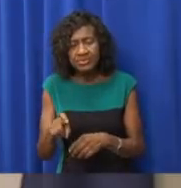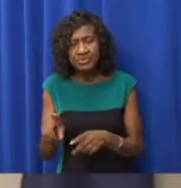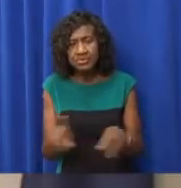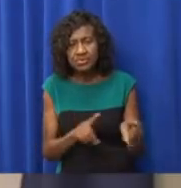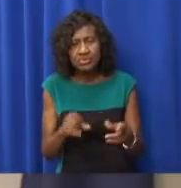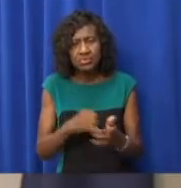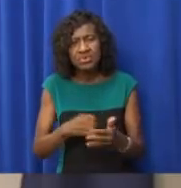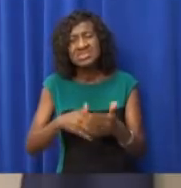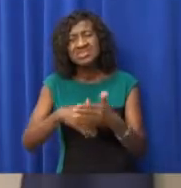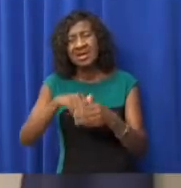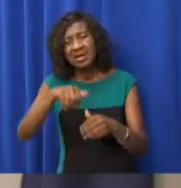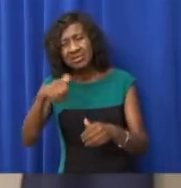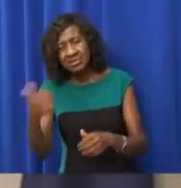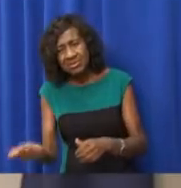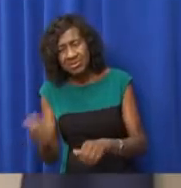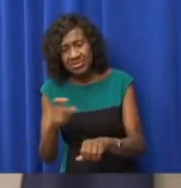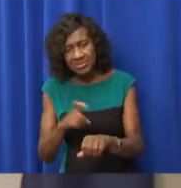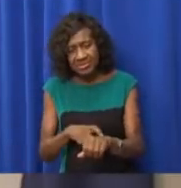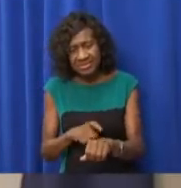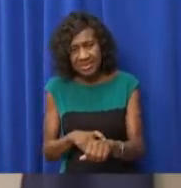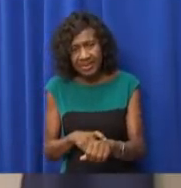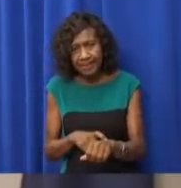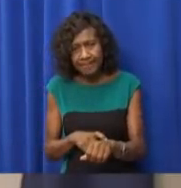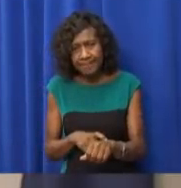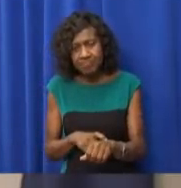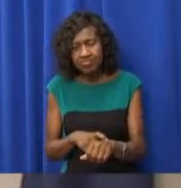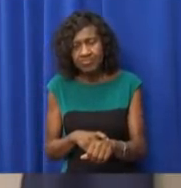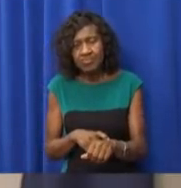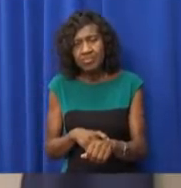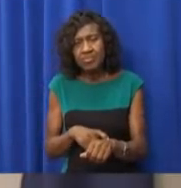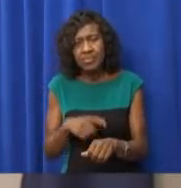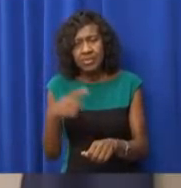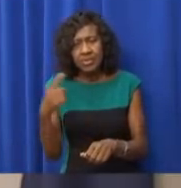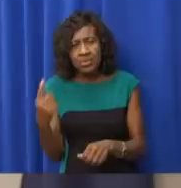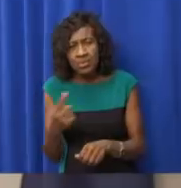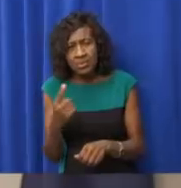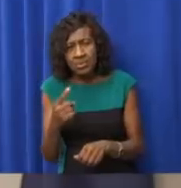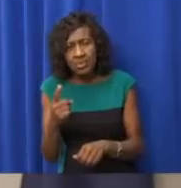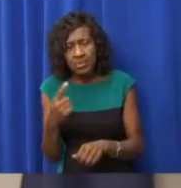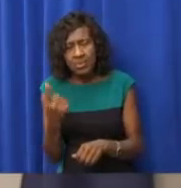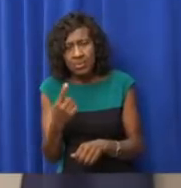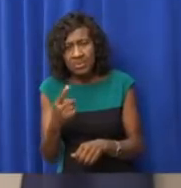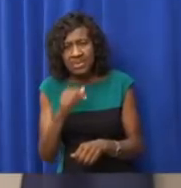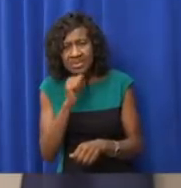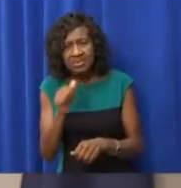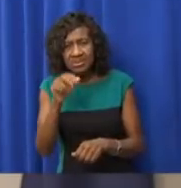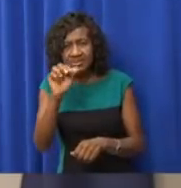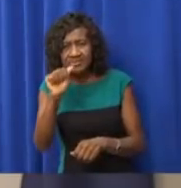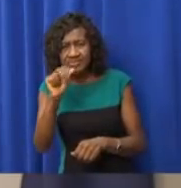Administrative staff should not be in the facility unless there is a definable and clear necessity.